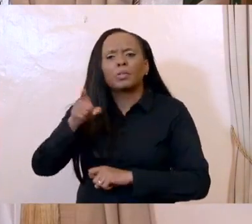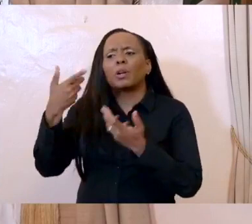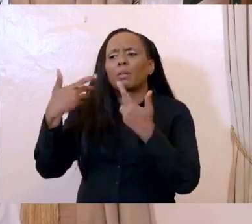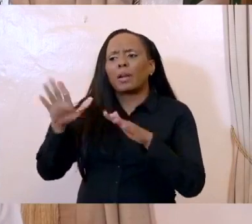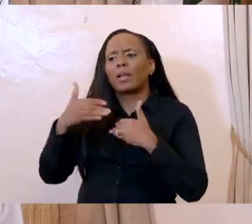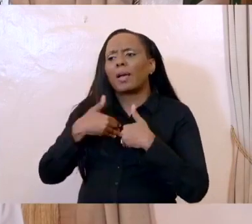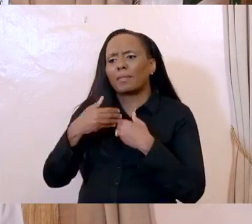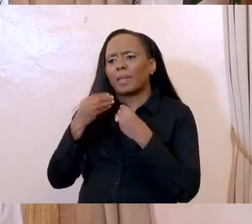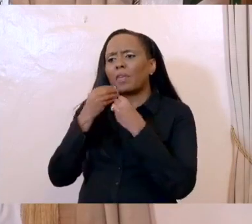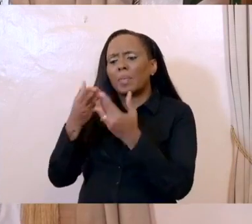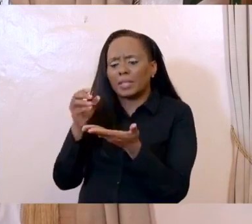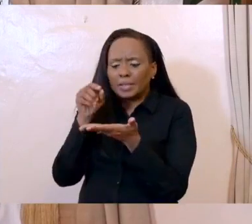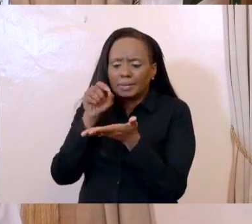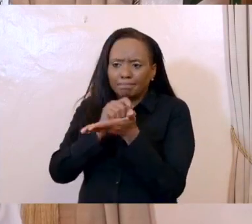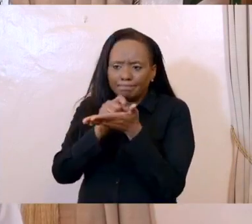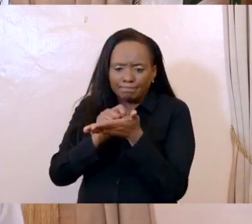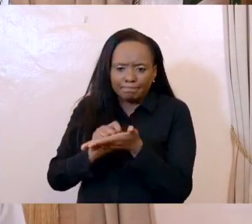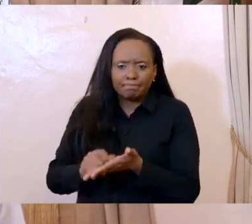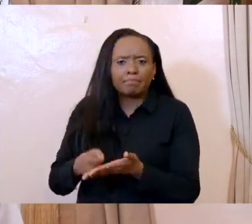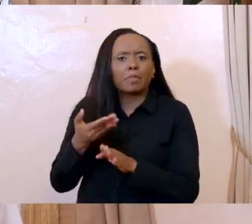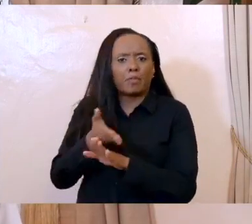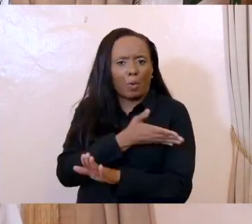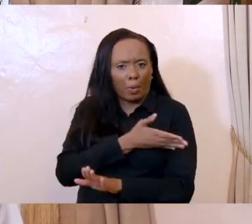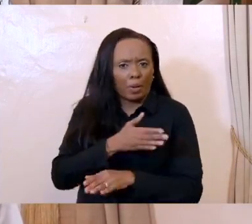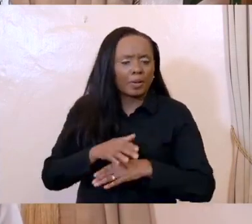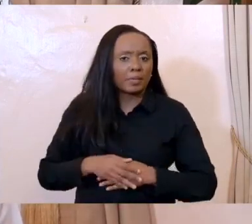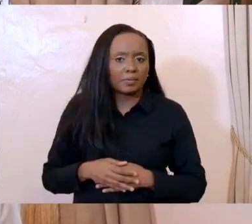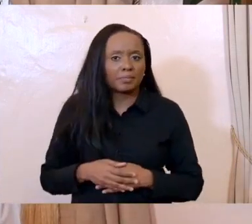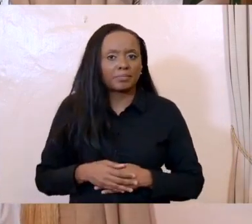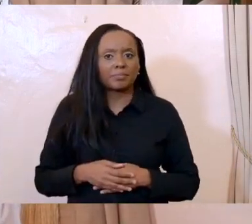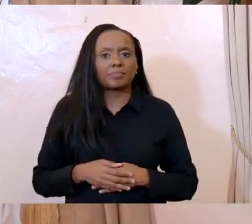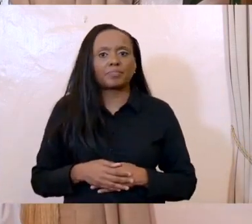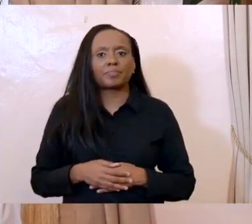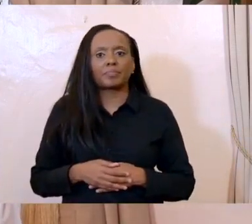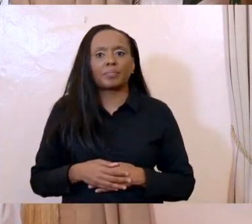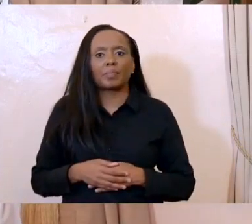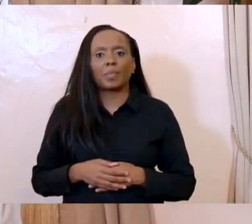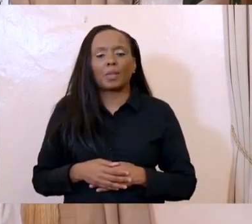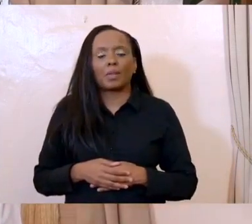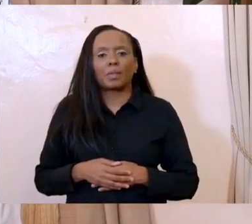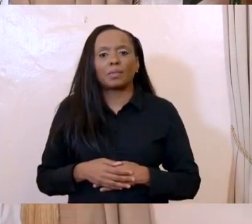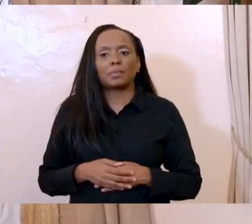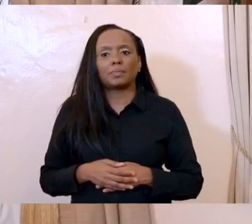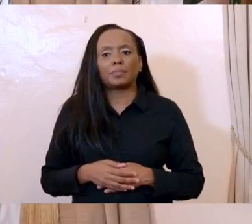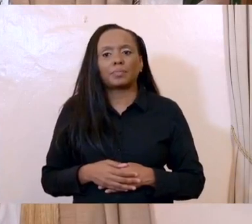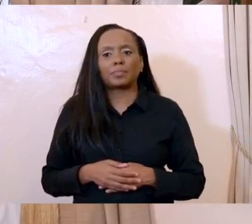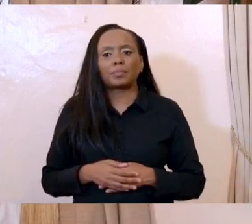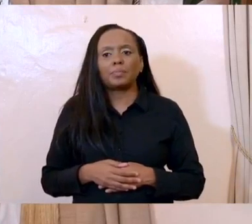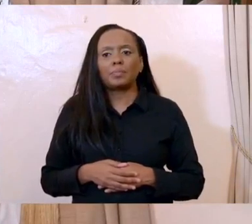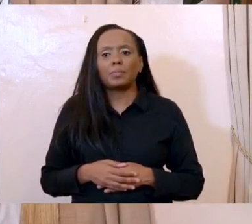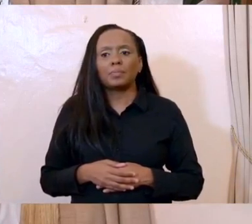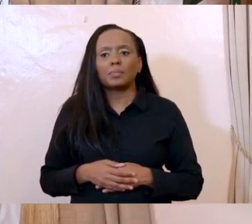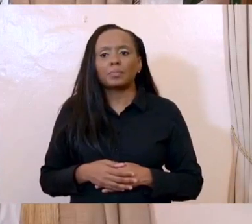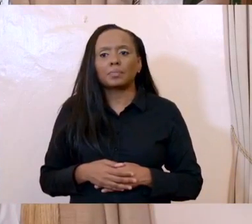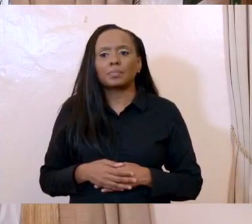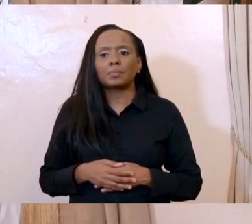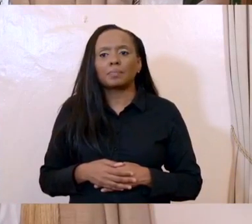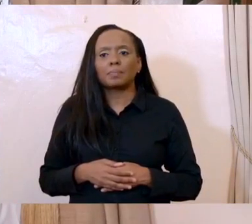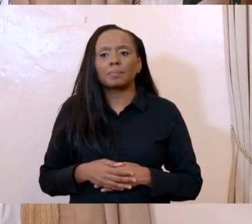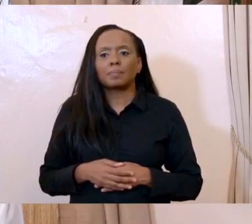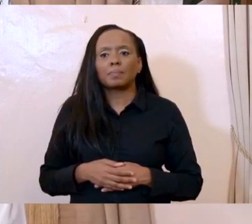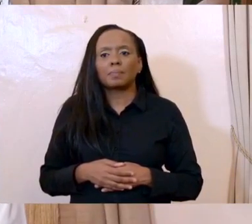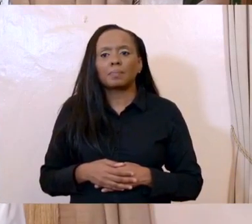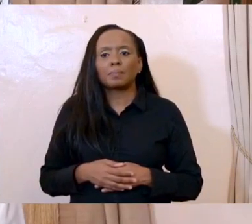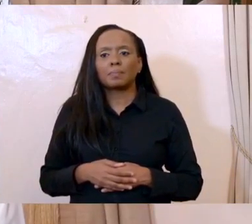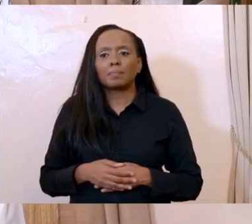hand. It also makes, I've also found in contact tracing, it makes it more helpful. You tend to